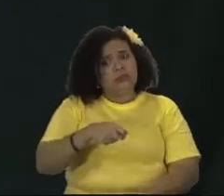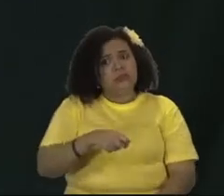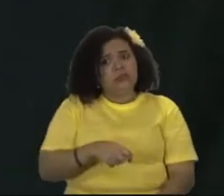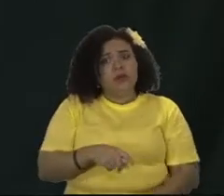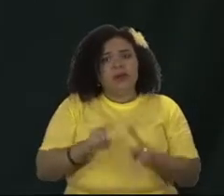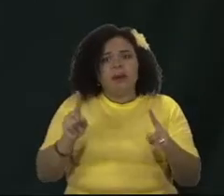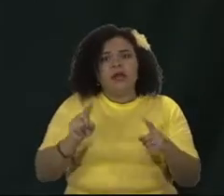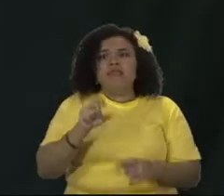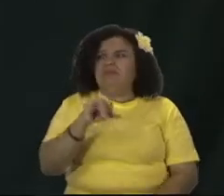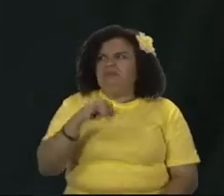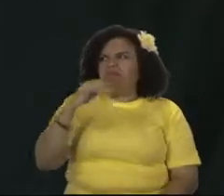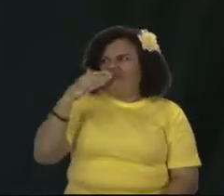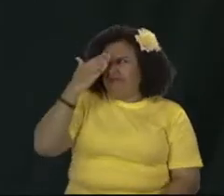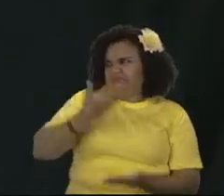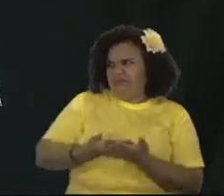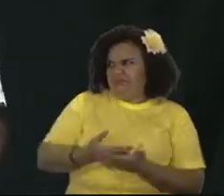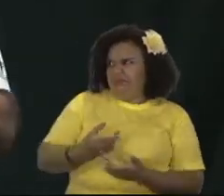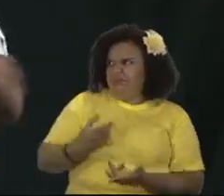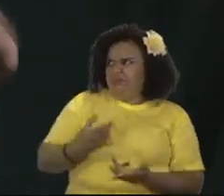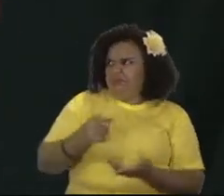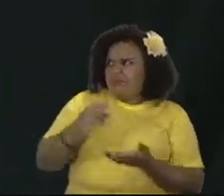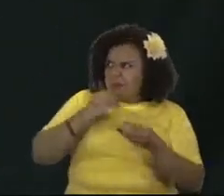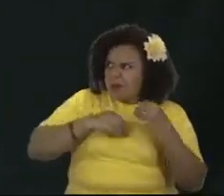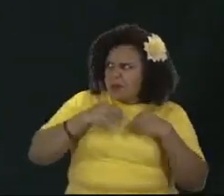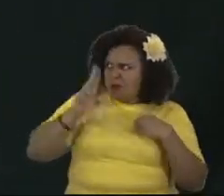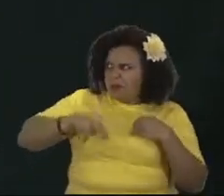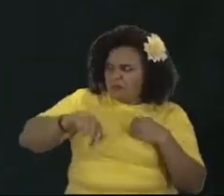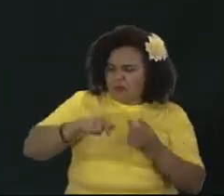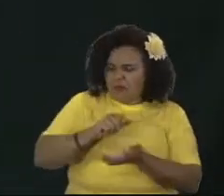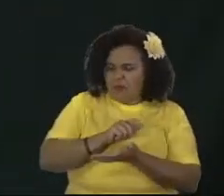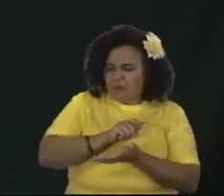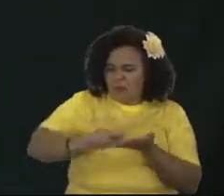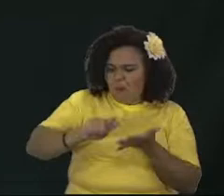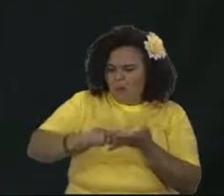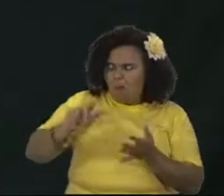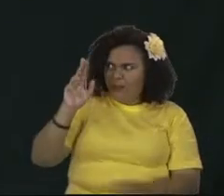It is like to throw or aim,